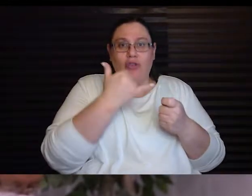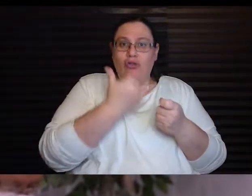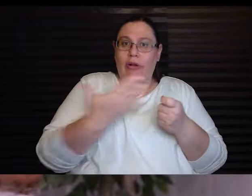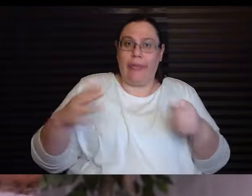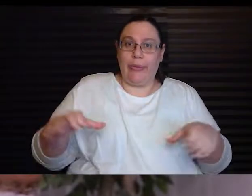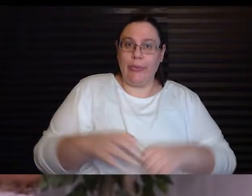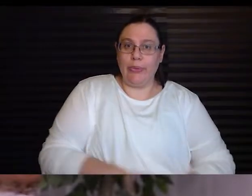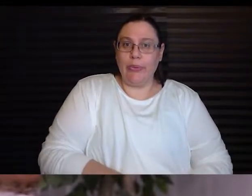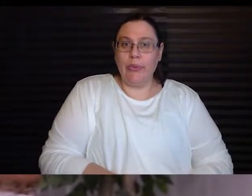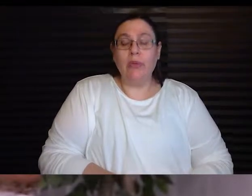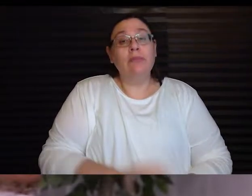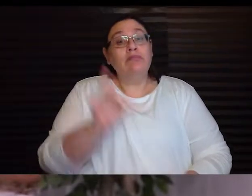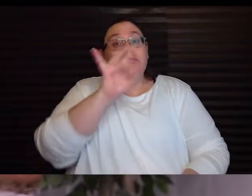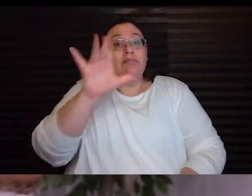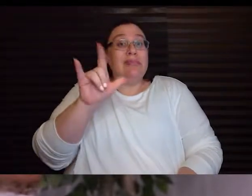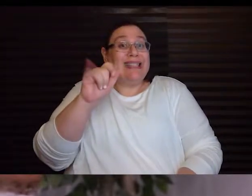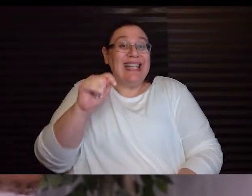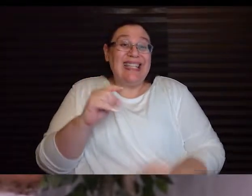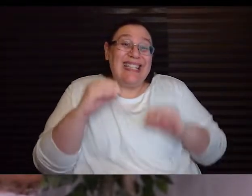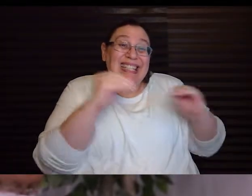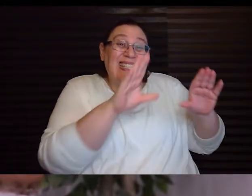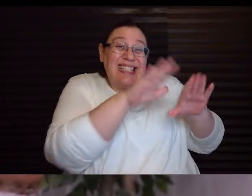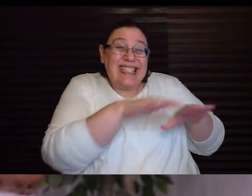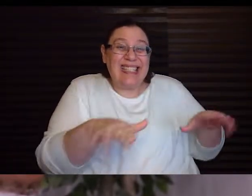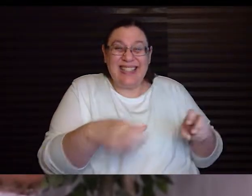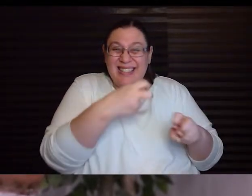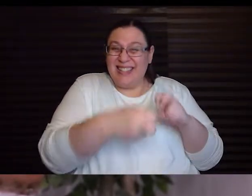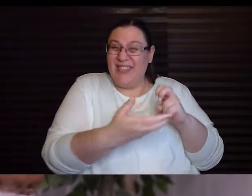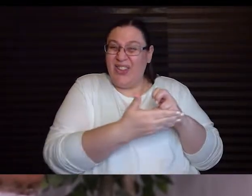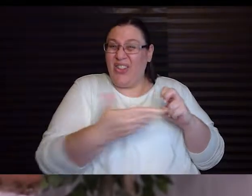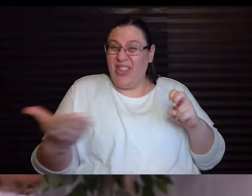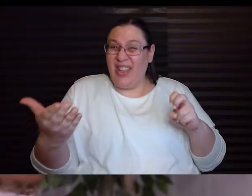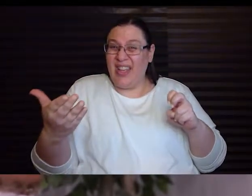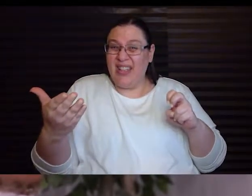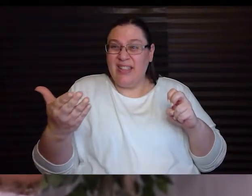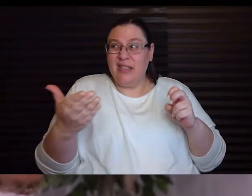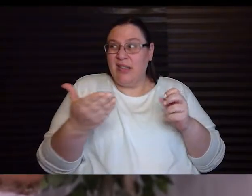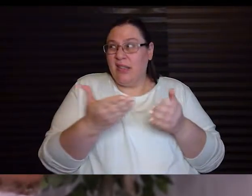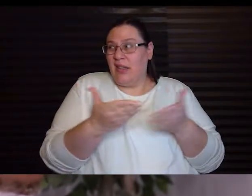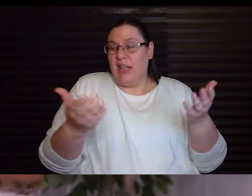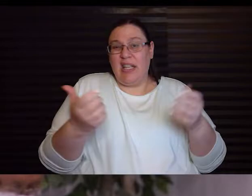to do. Great literature teaches kids difficult things, she said,